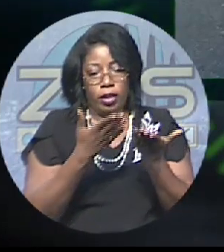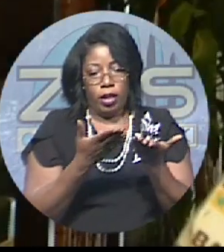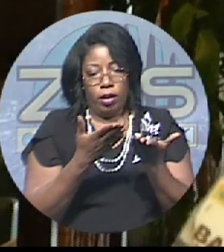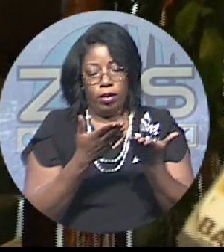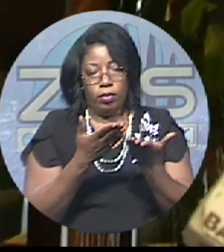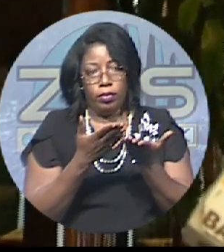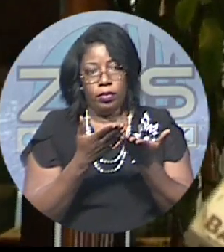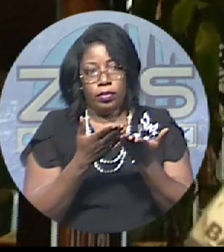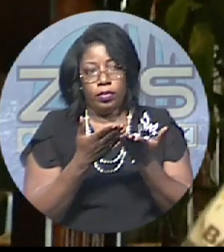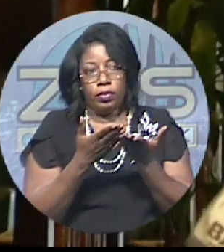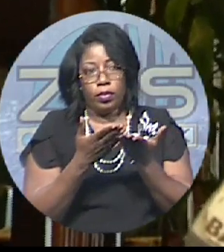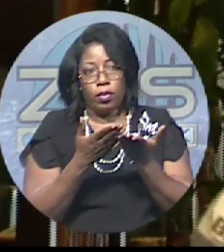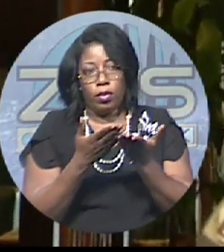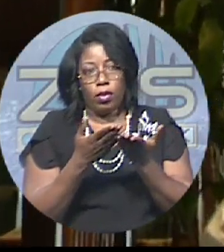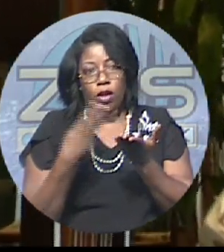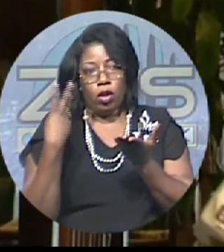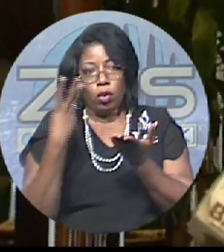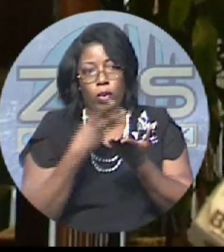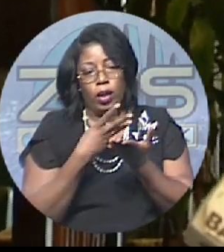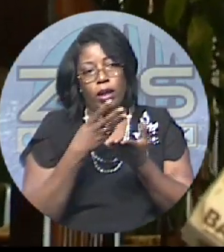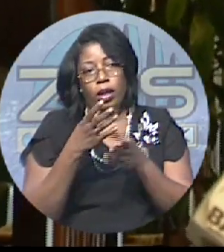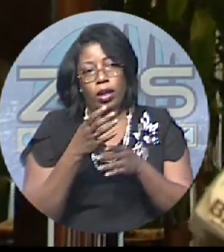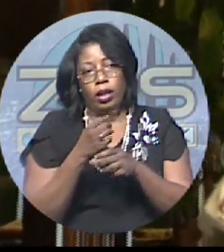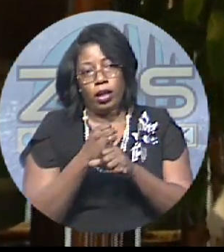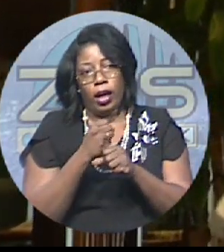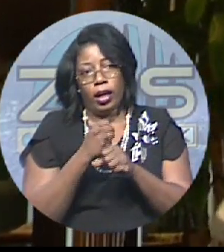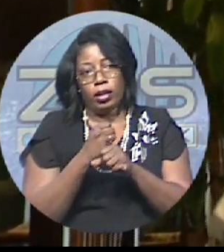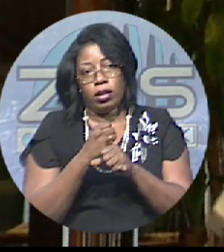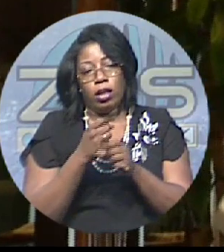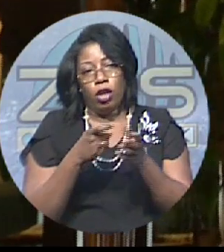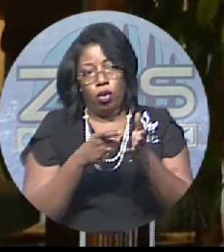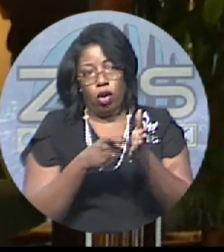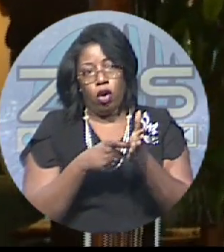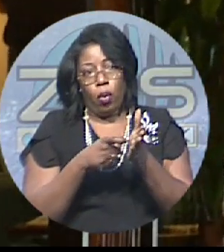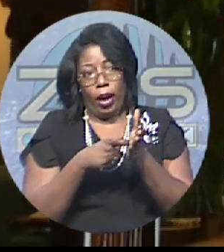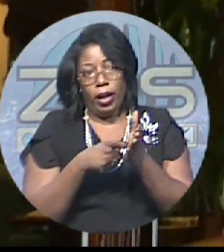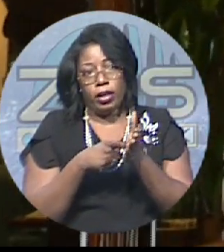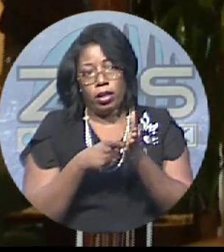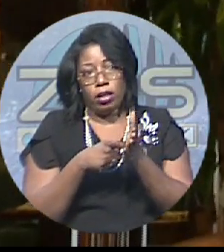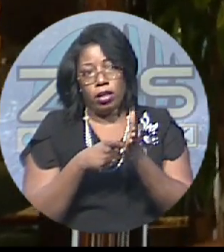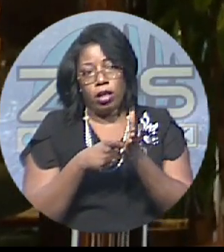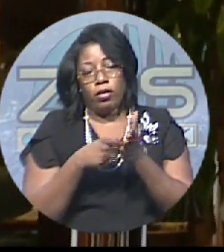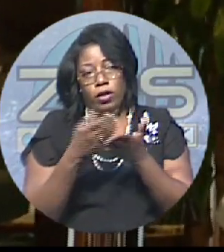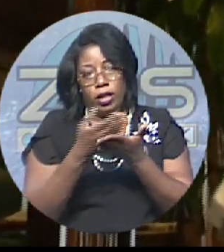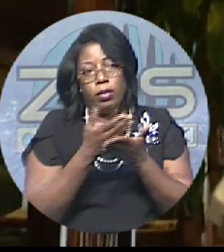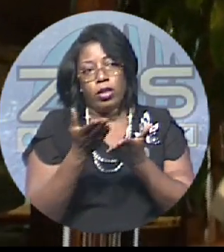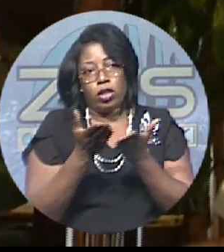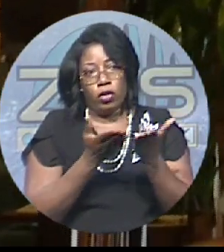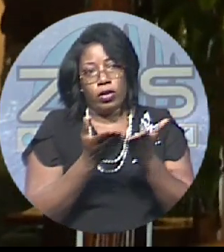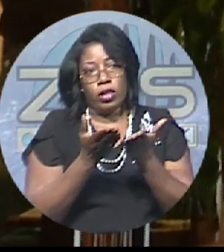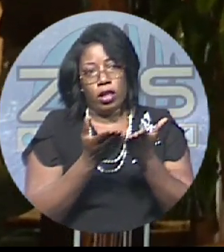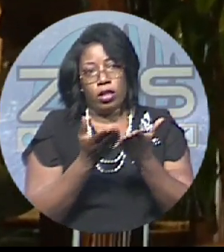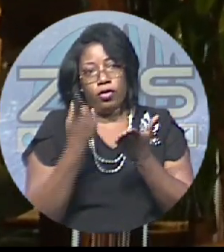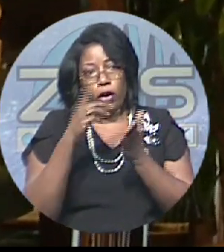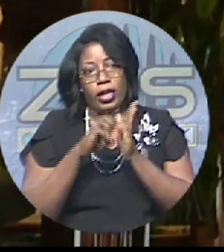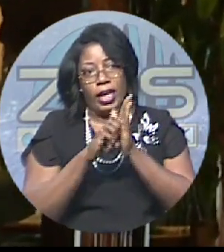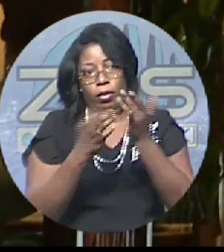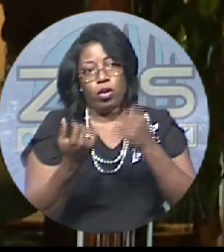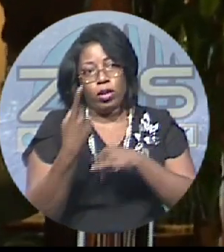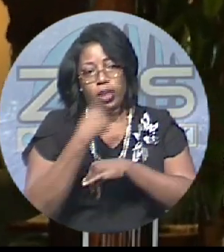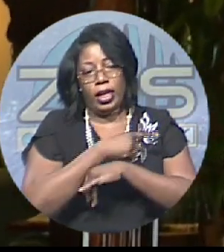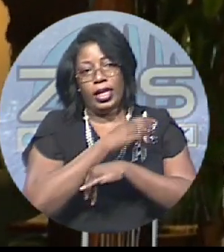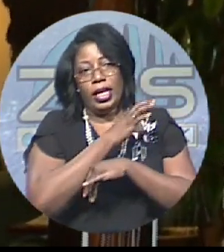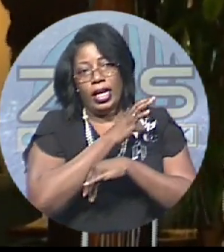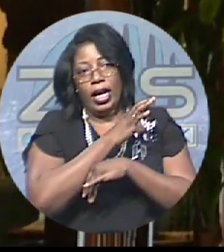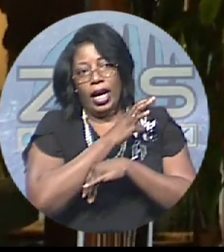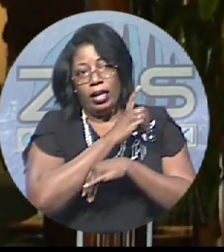waves. So we get the request for certain services. For example, today the Defense Force